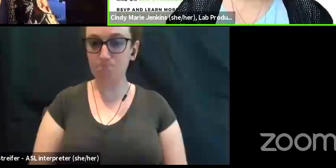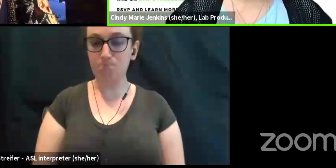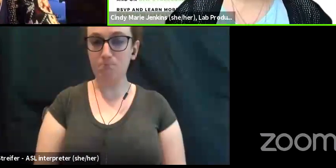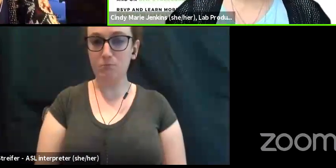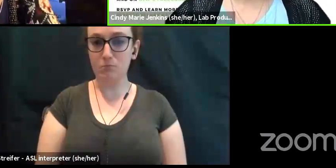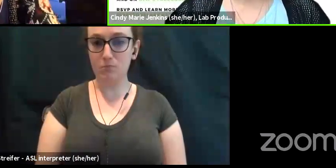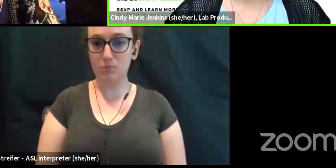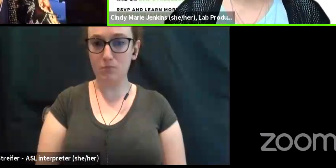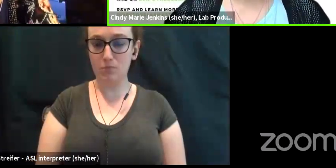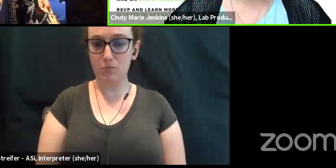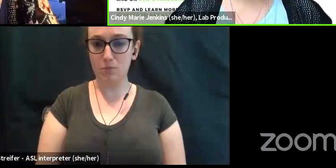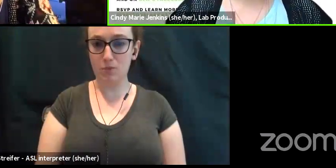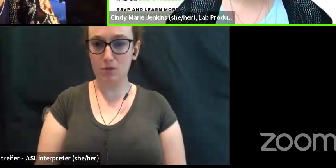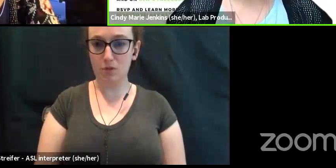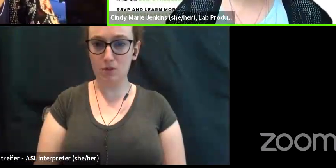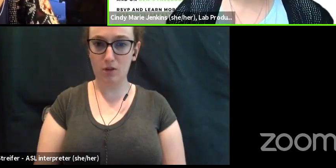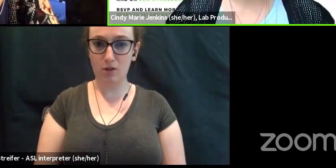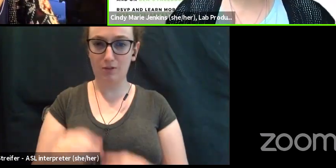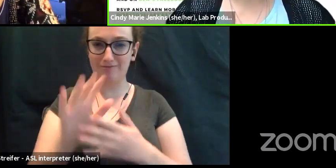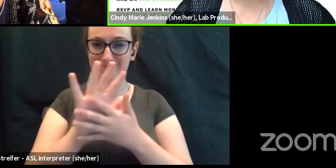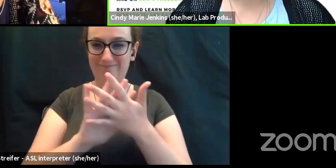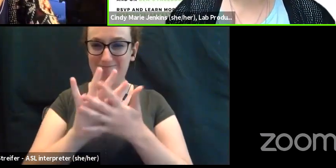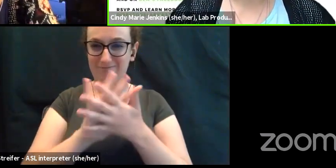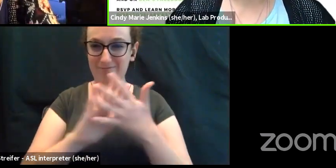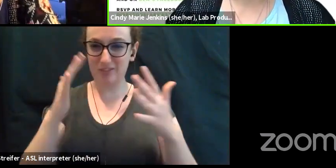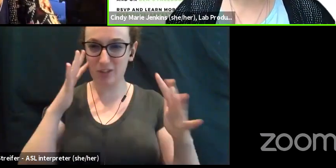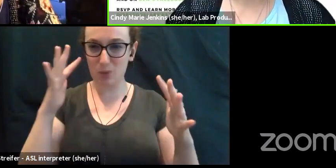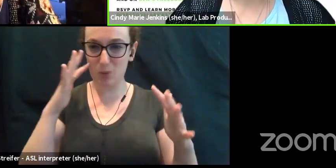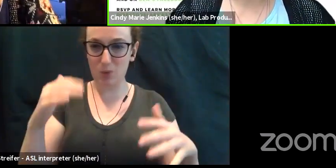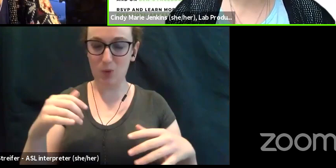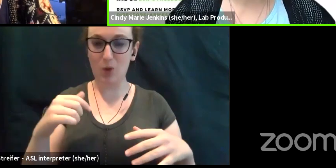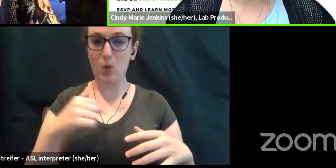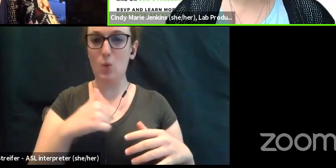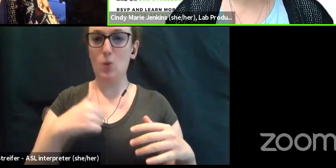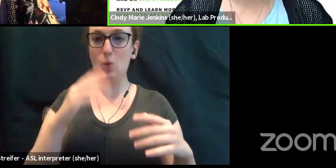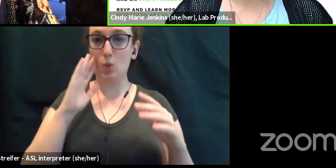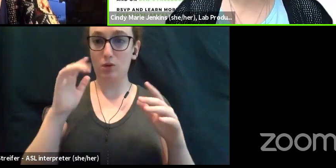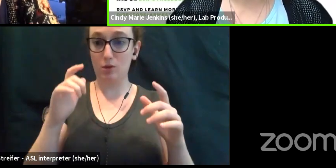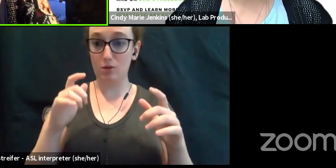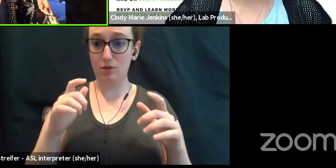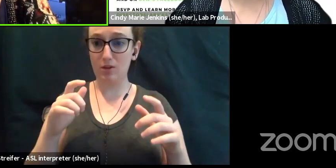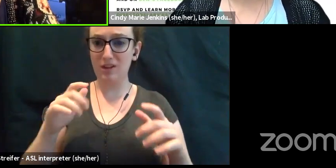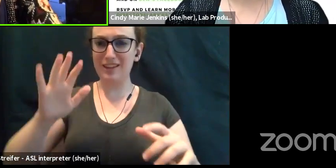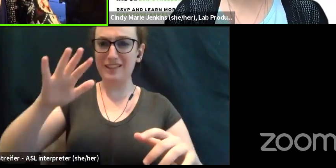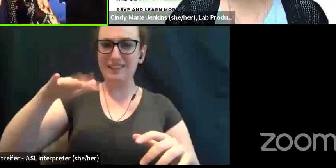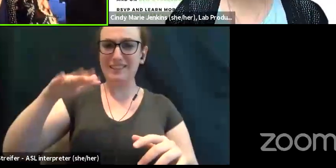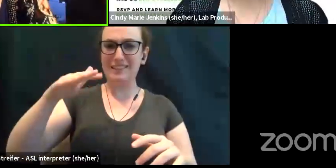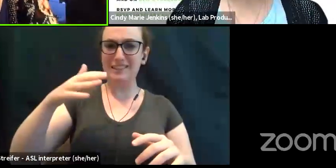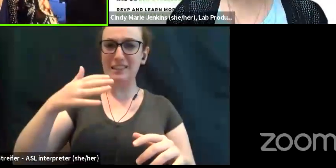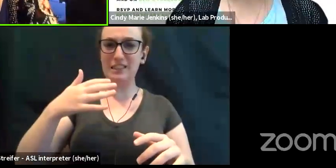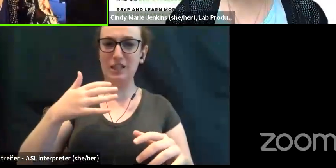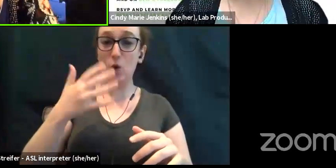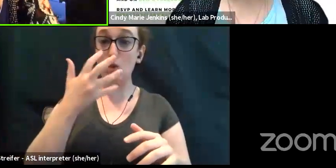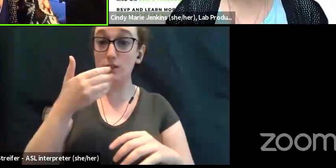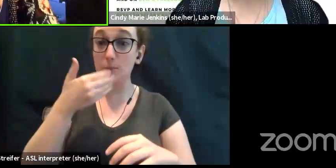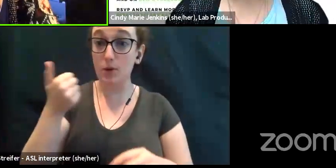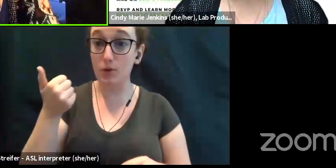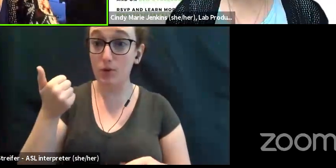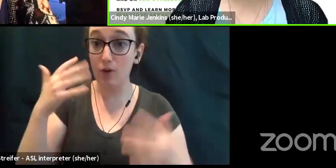So instead of canceling this year's lab, we chose tomorrow 2020 by growing our director's lab. Oh, it looks like it's